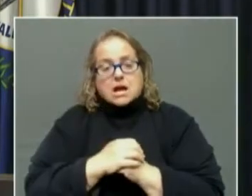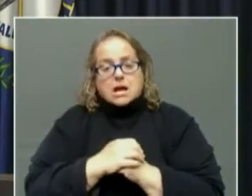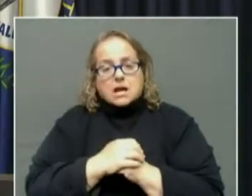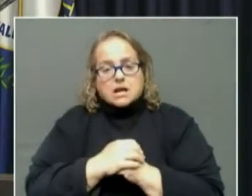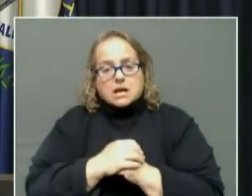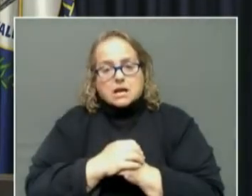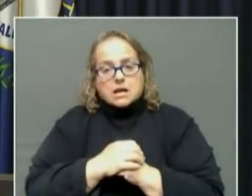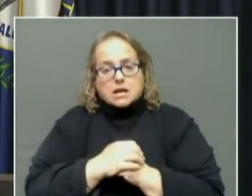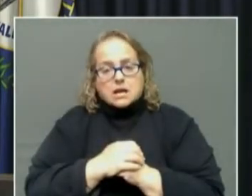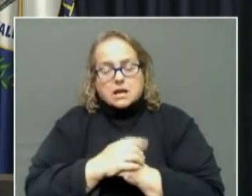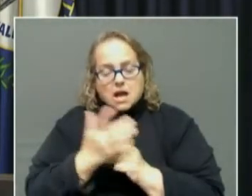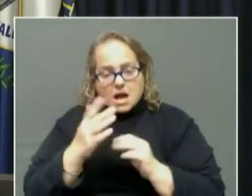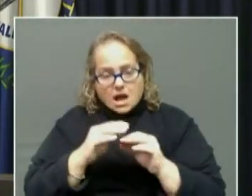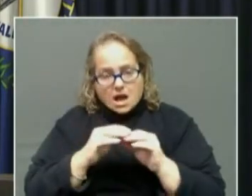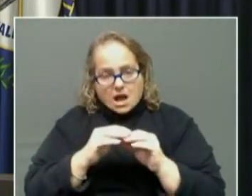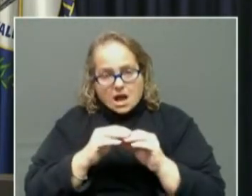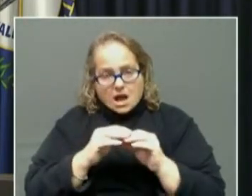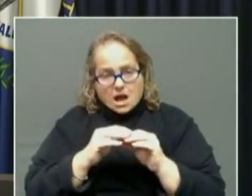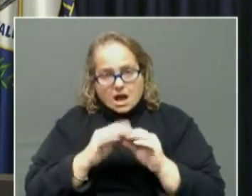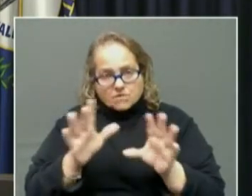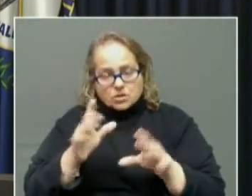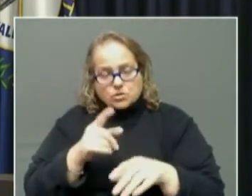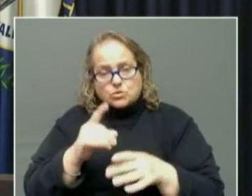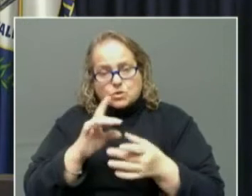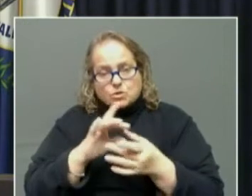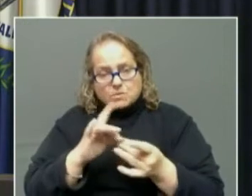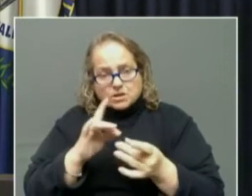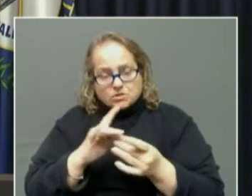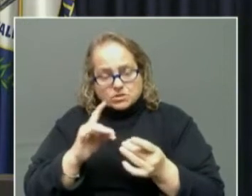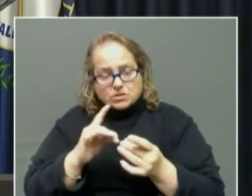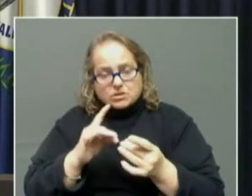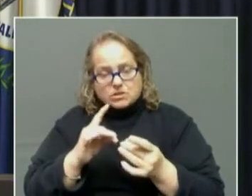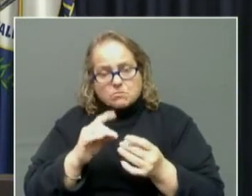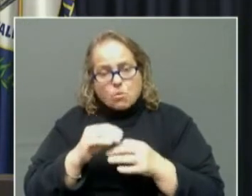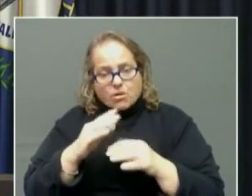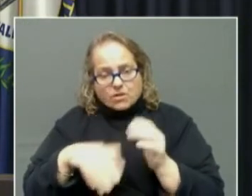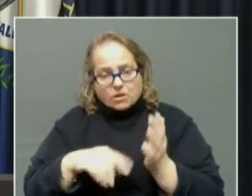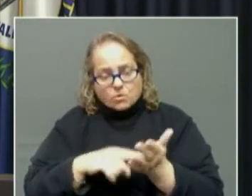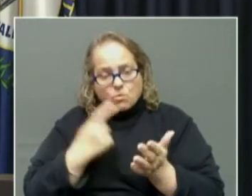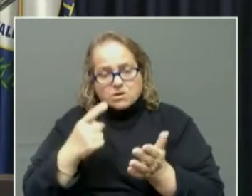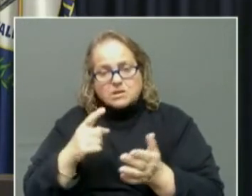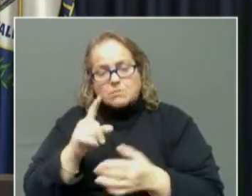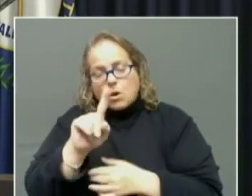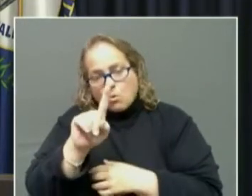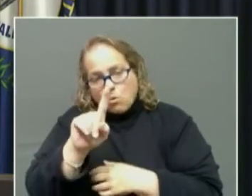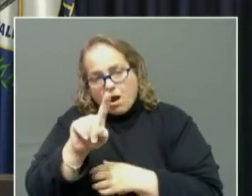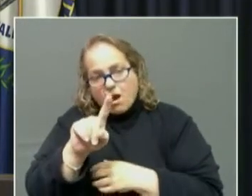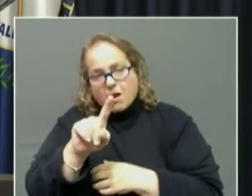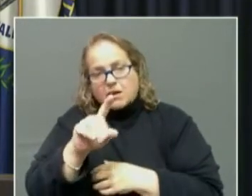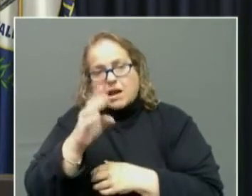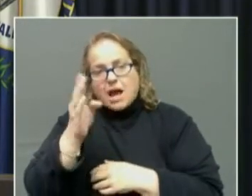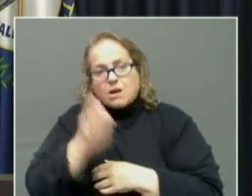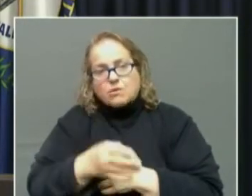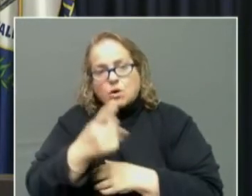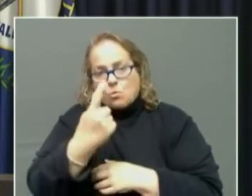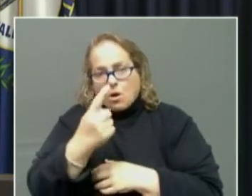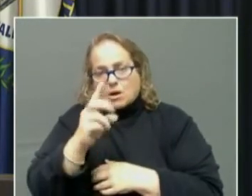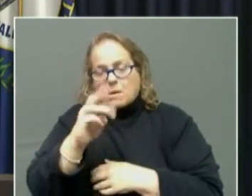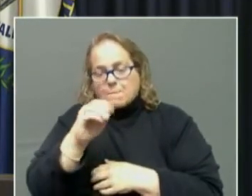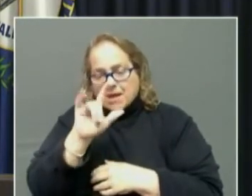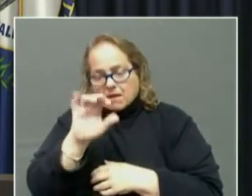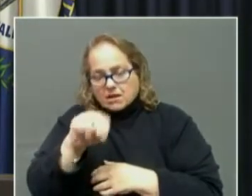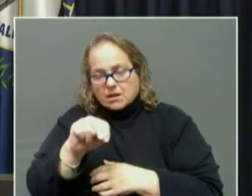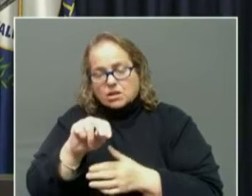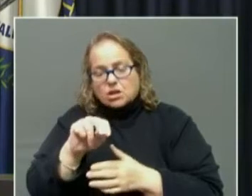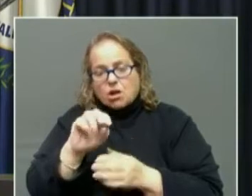Obviously, you've mentioned more than once about the 1 in 1 million chance at this point, it looks, in